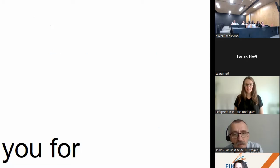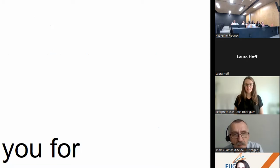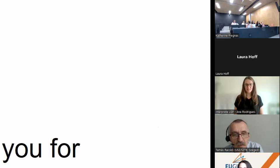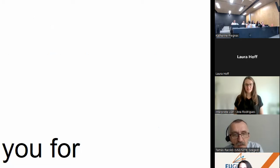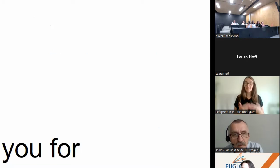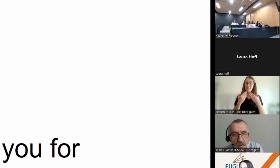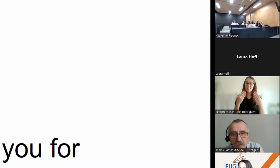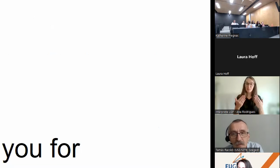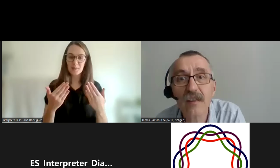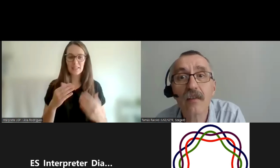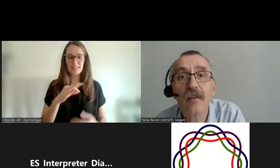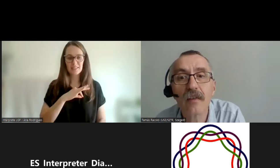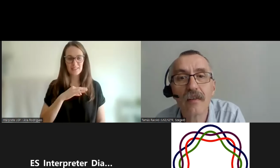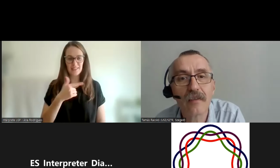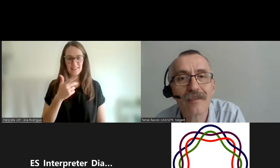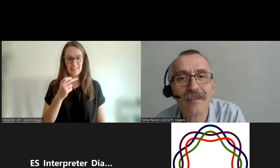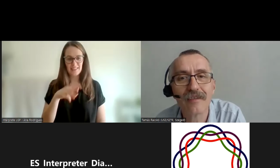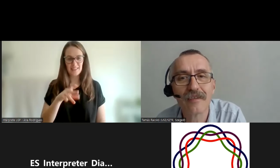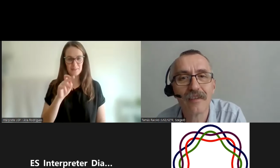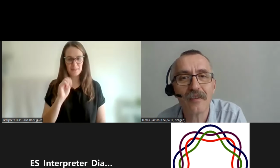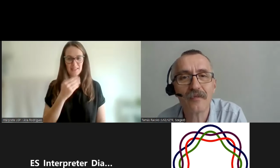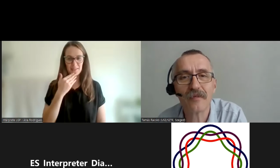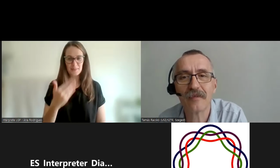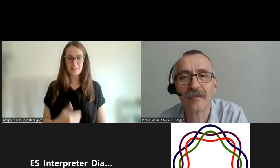Thank you so much, Mr. Rachko.